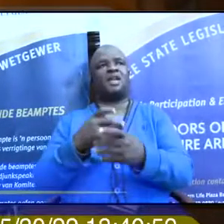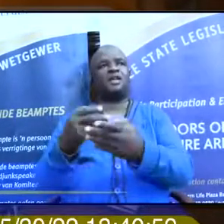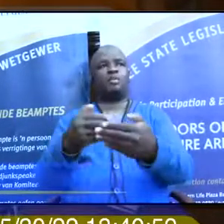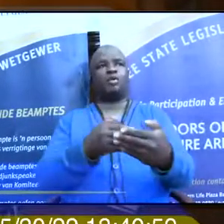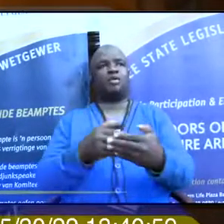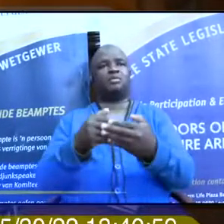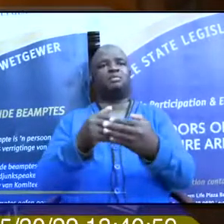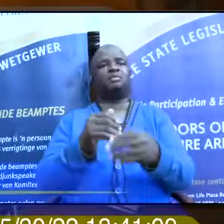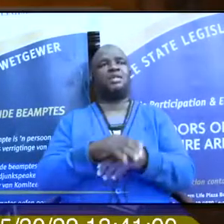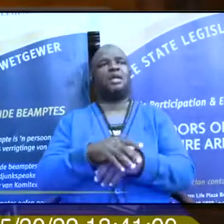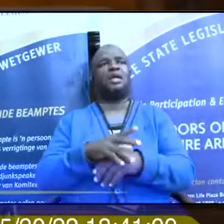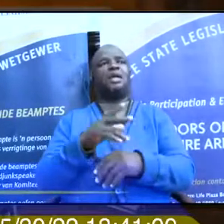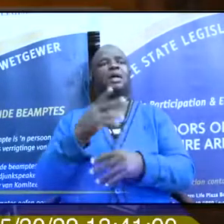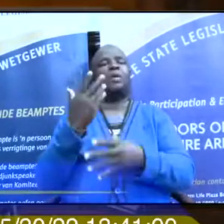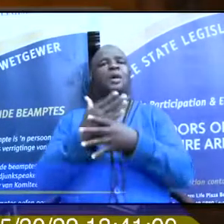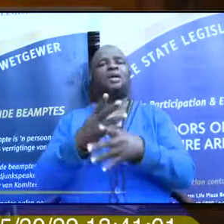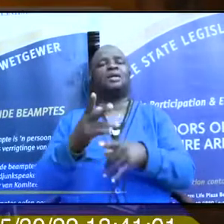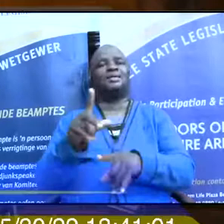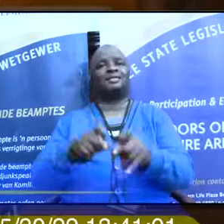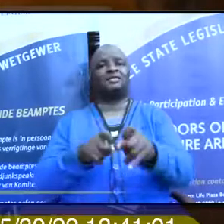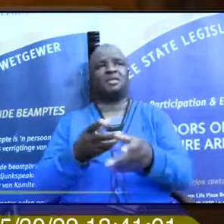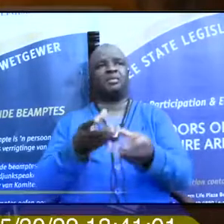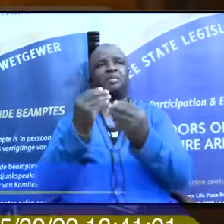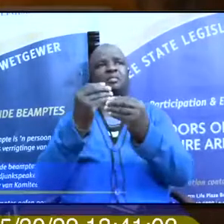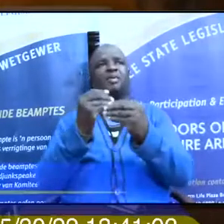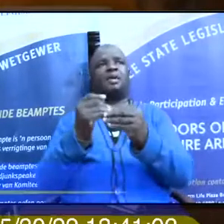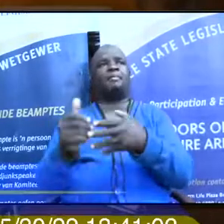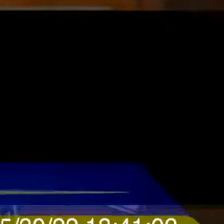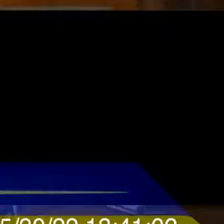workers did not receive their protection